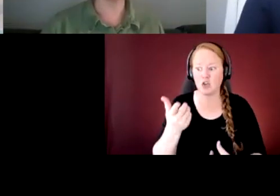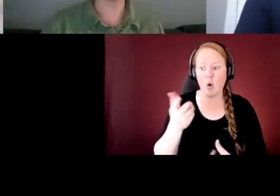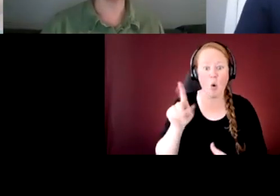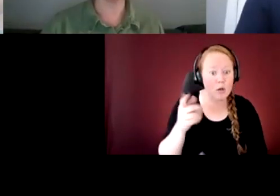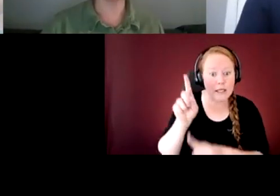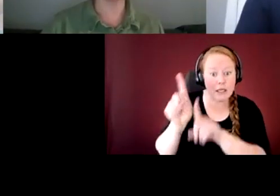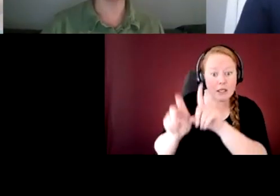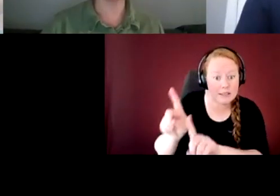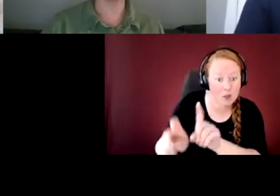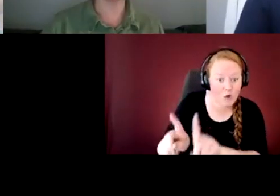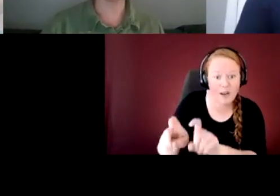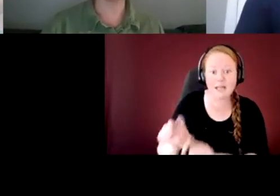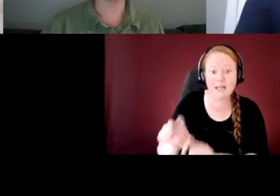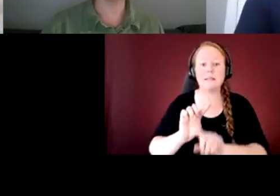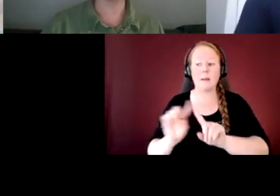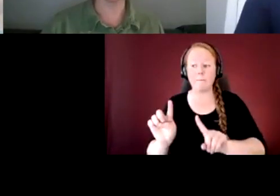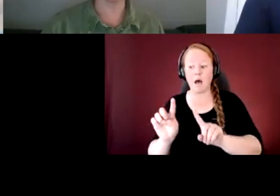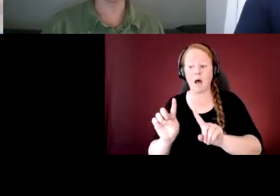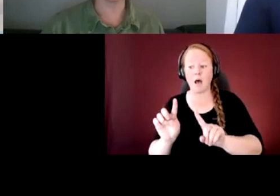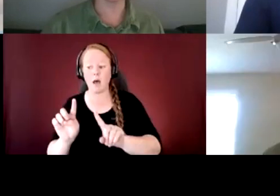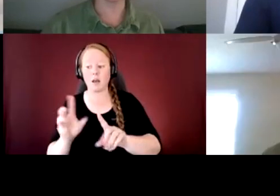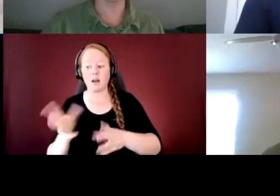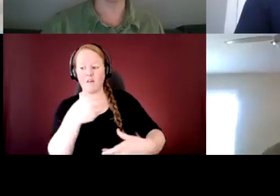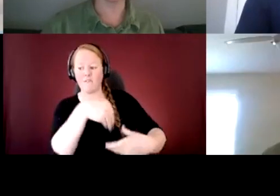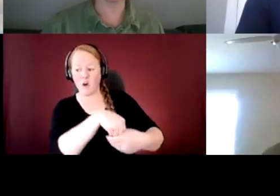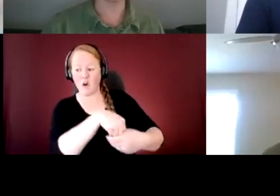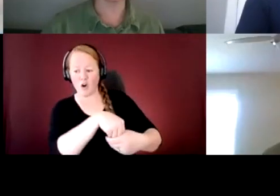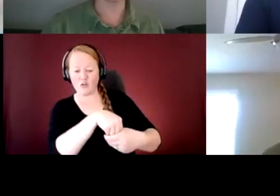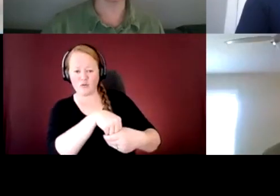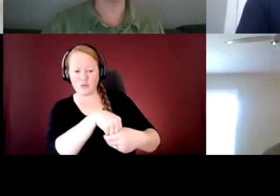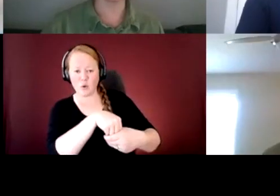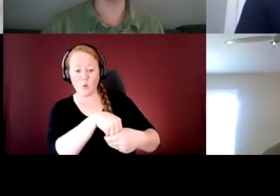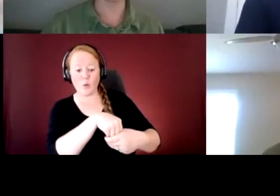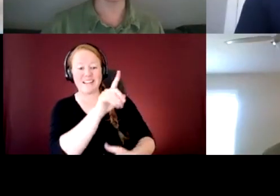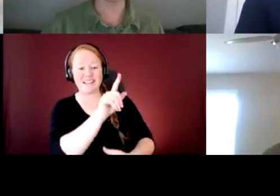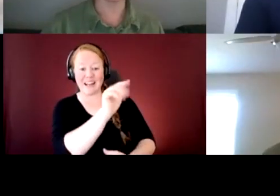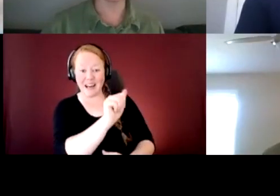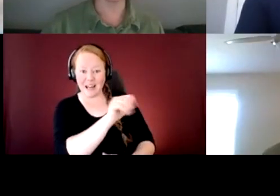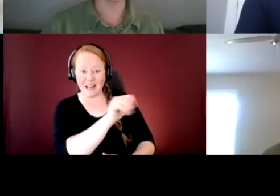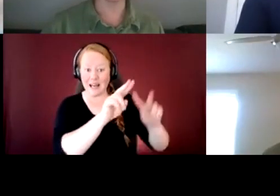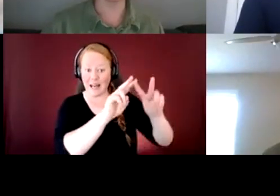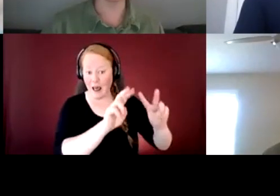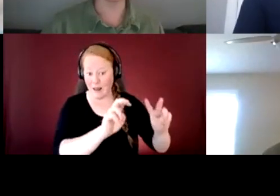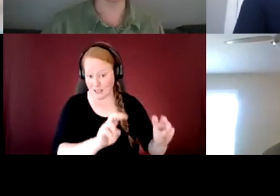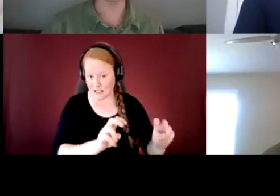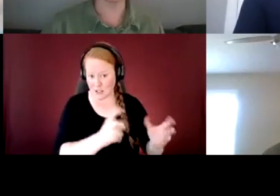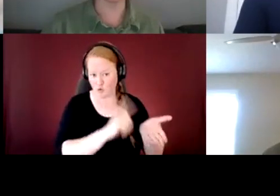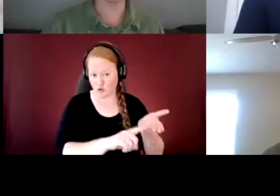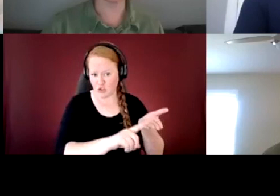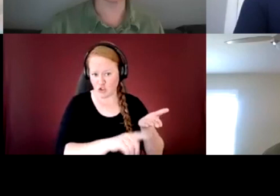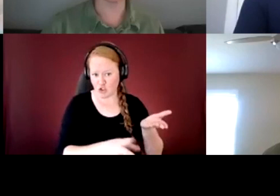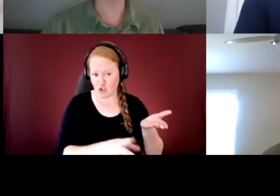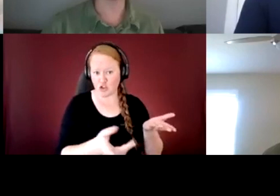the data analysis and research findings component of the